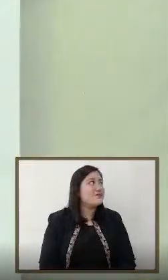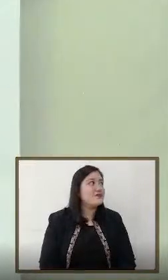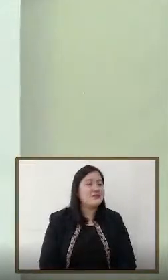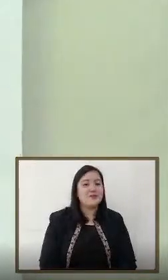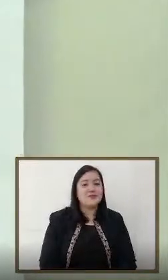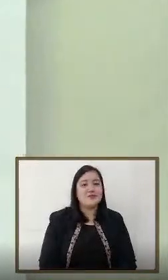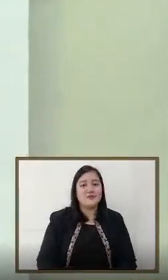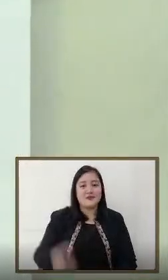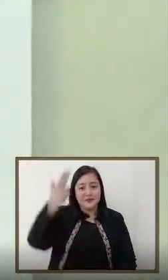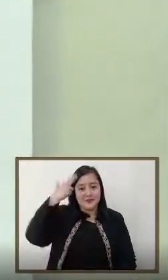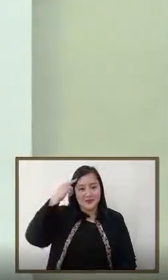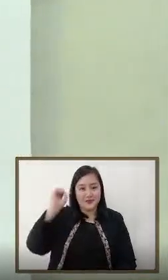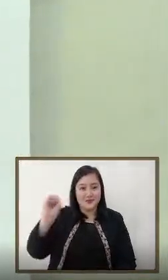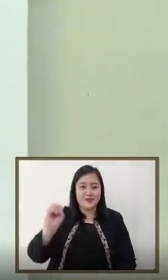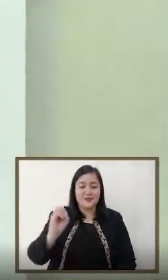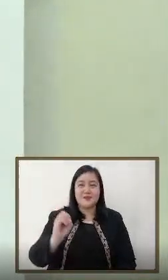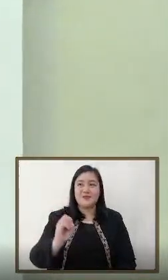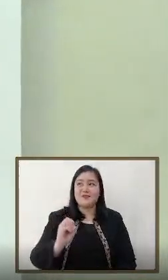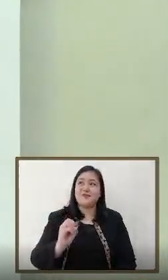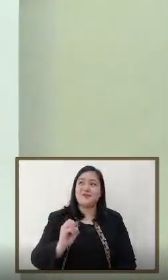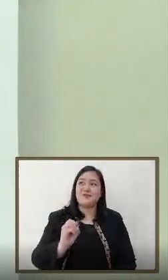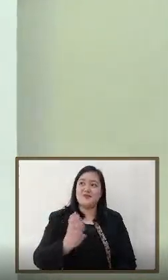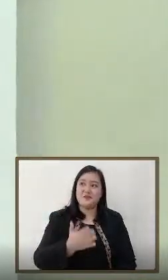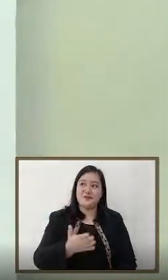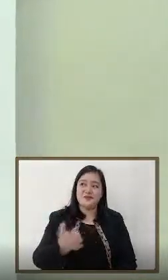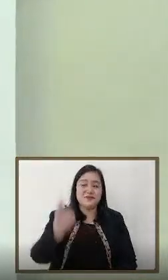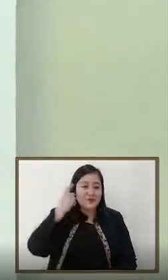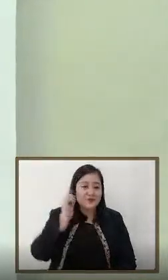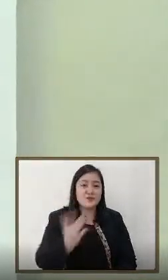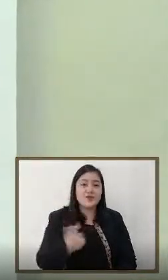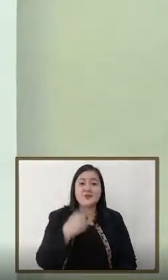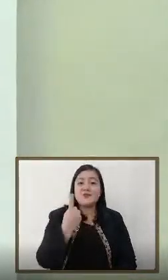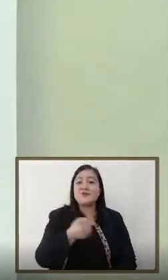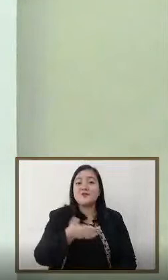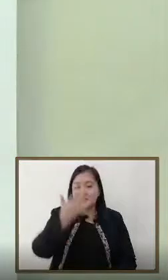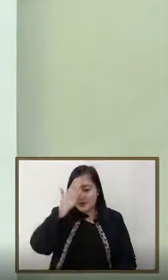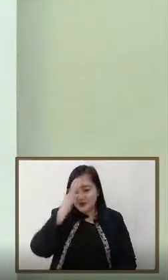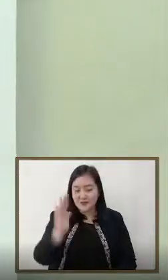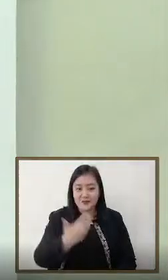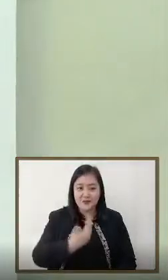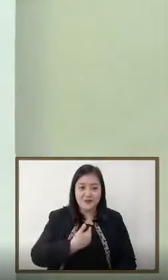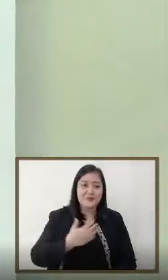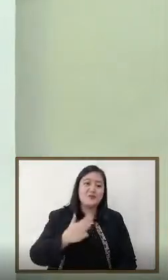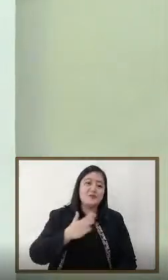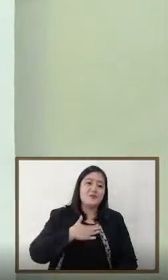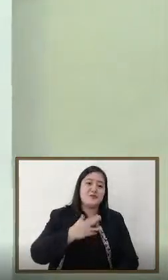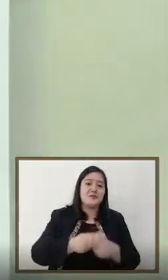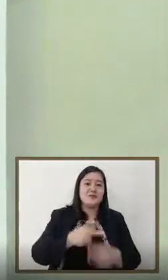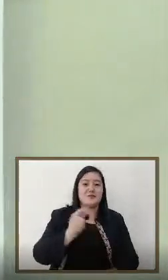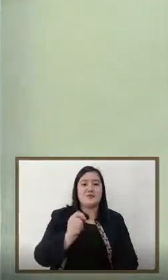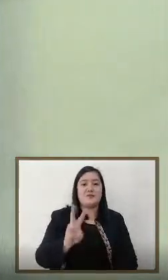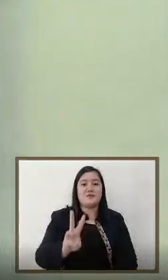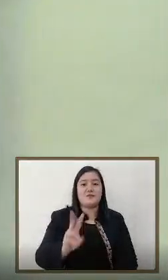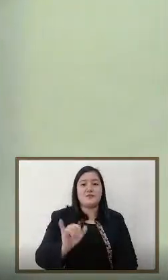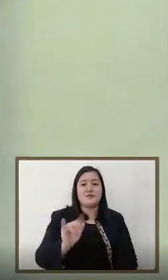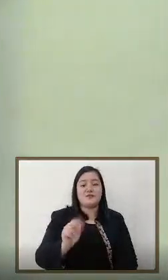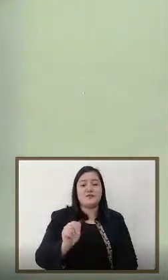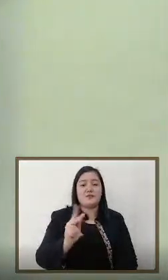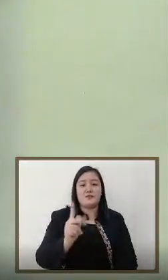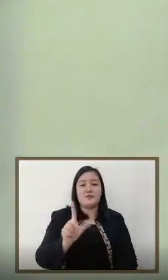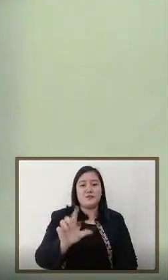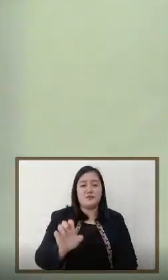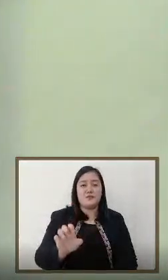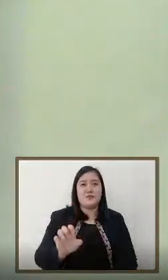Hello, everyone. So, to those who don't know me yet, I'm Twinkle Villanueva from Southeast. First of all, I want to thank